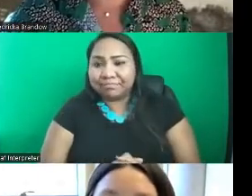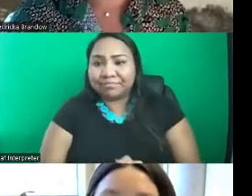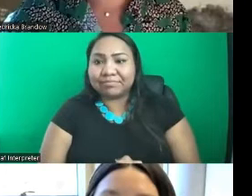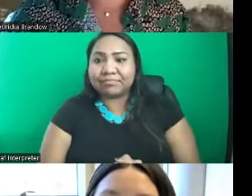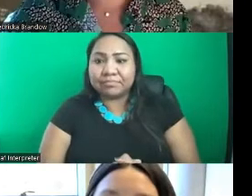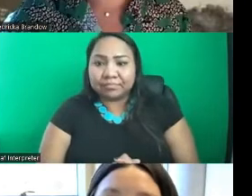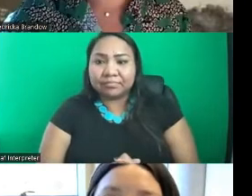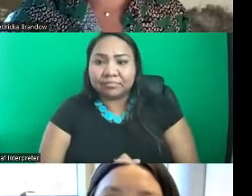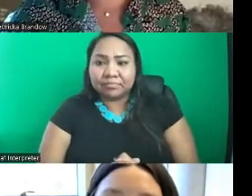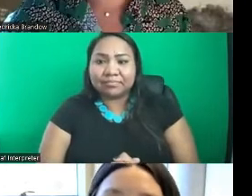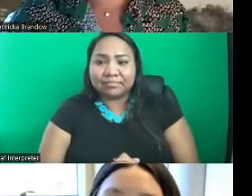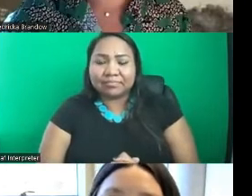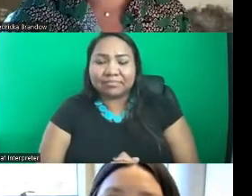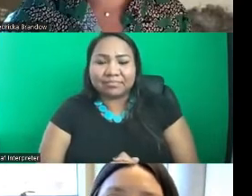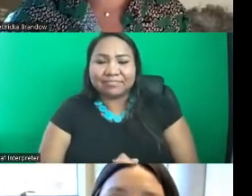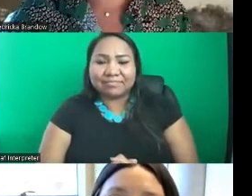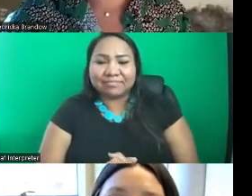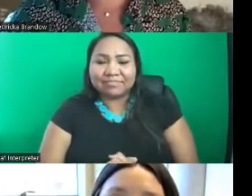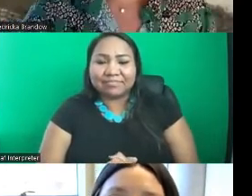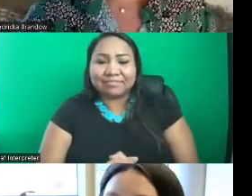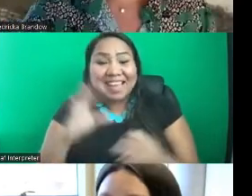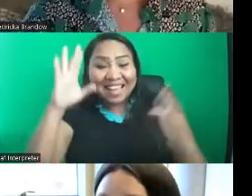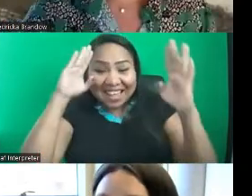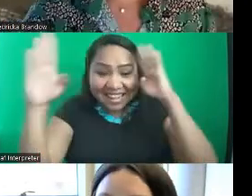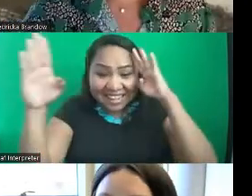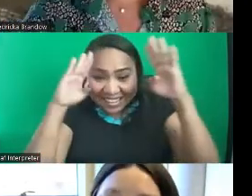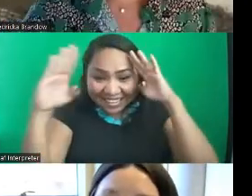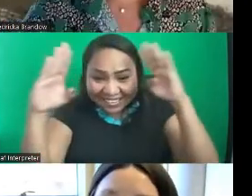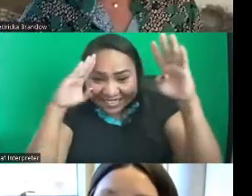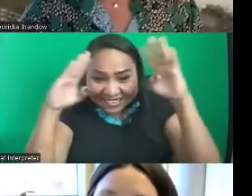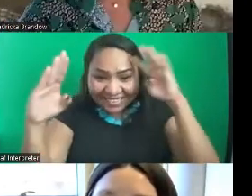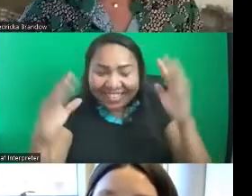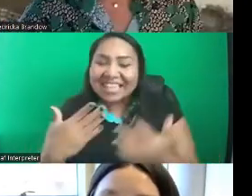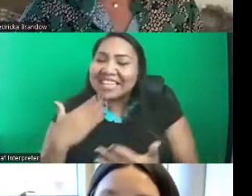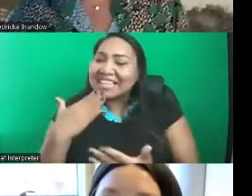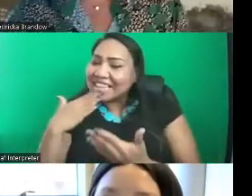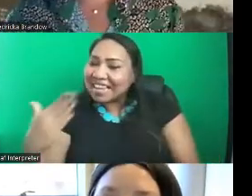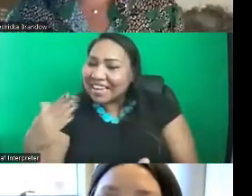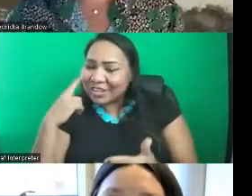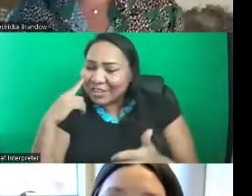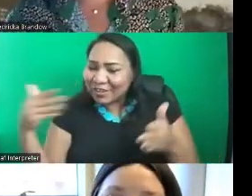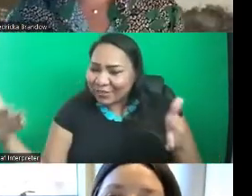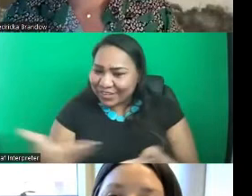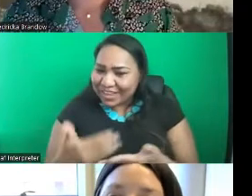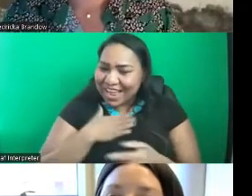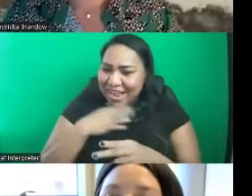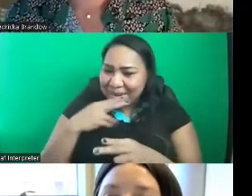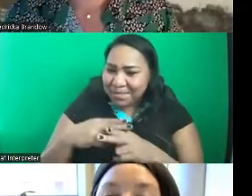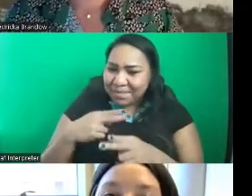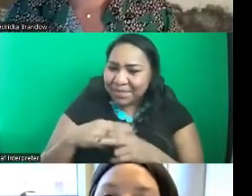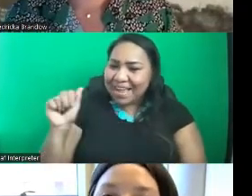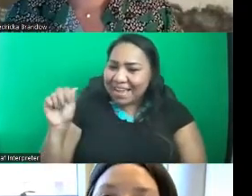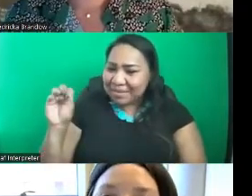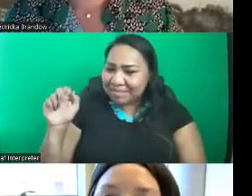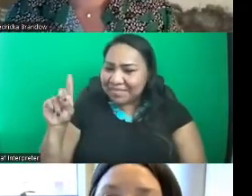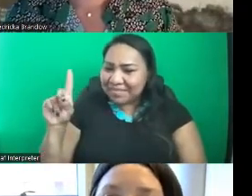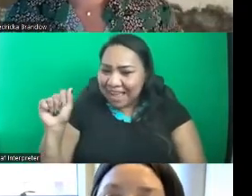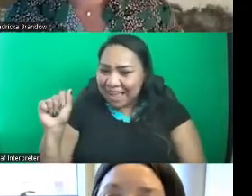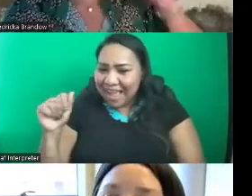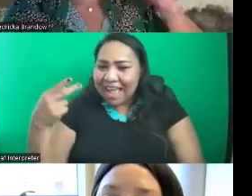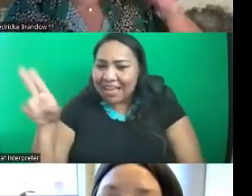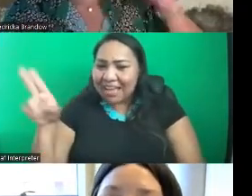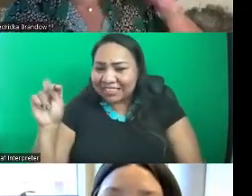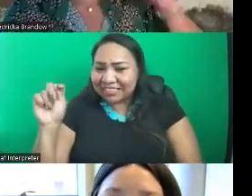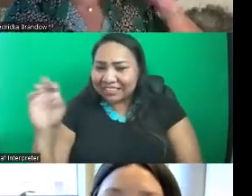Leo Sanchimanyabu Kachamalea. Thank you for that introduction. My name is Amanda Hunter, and I'm a member of the Paspoyaki